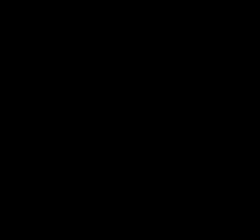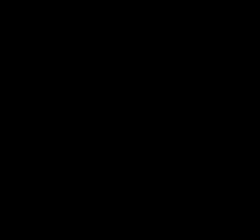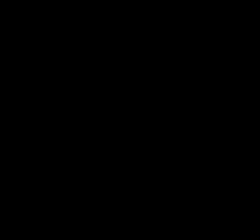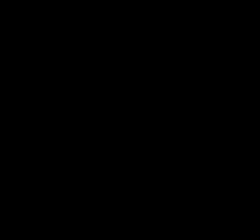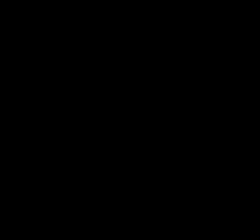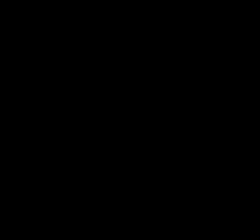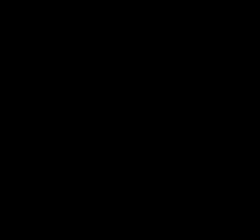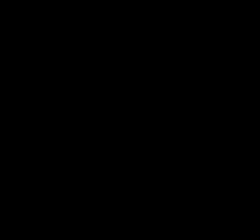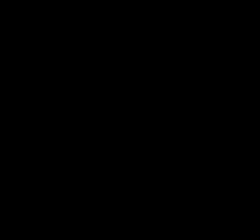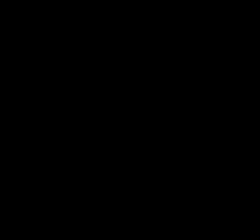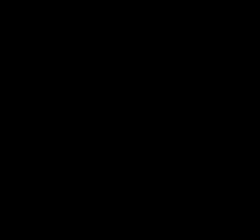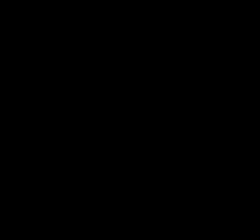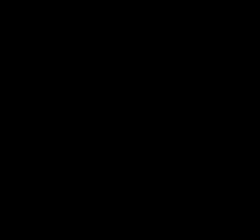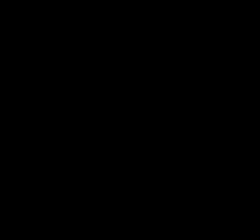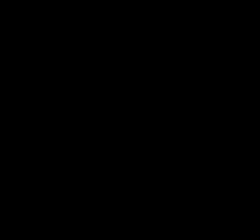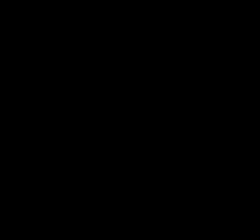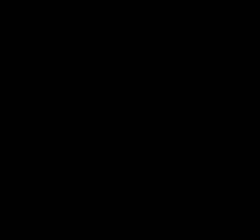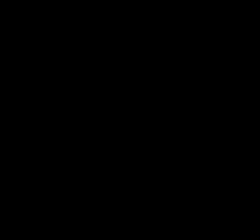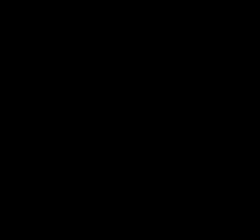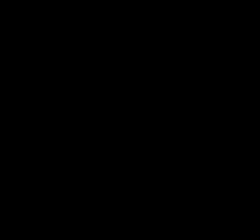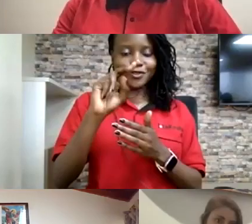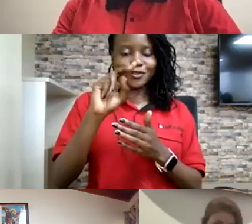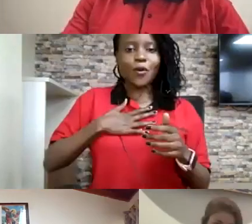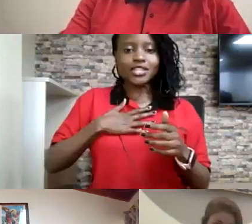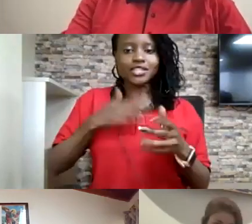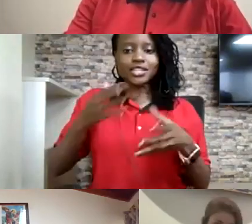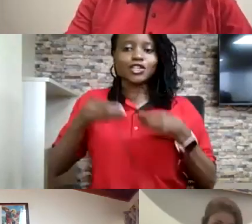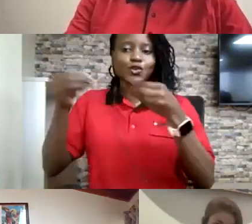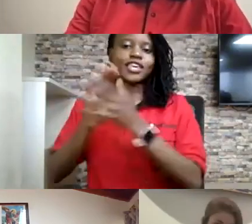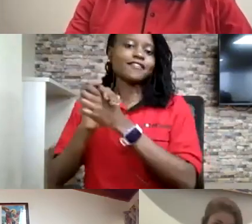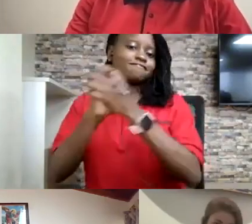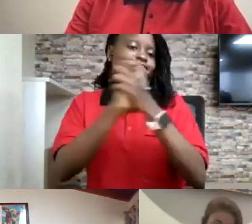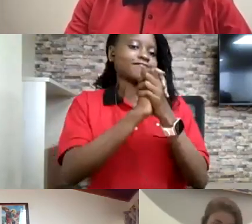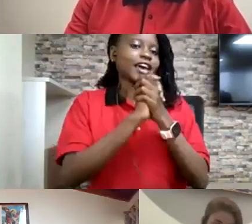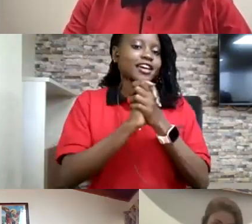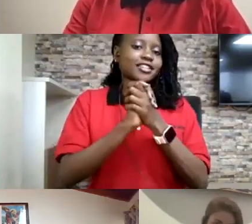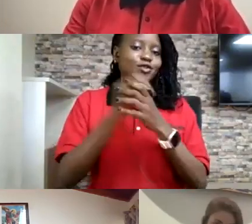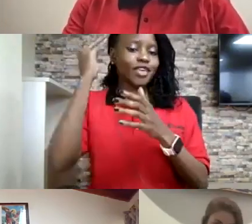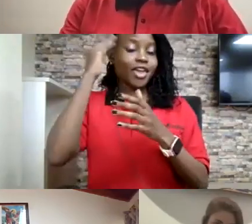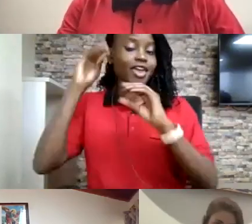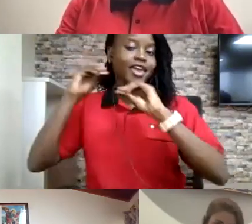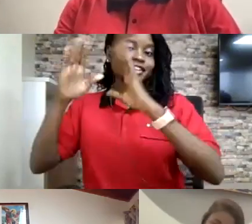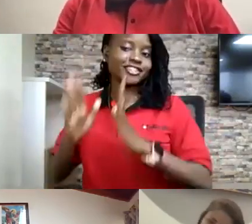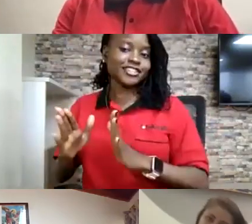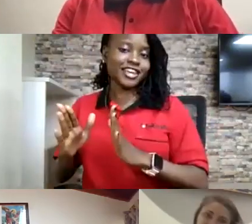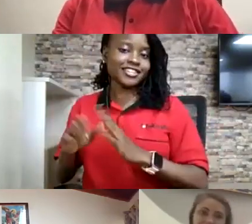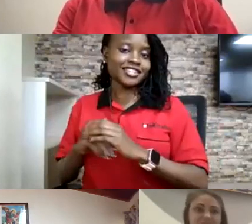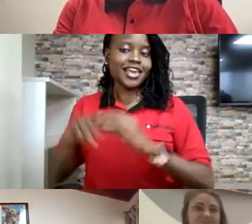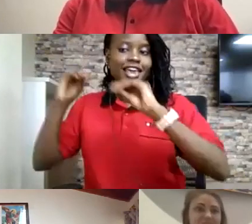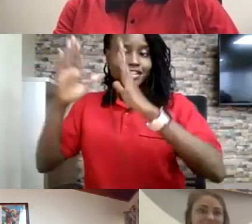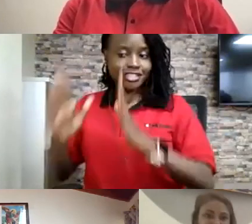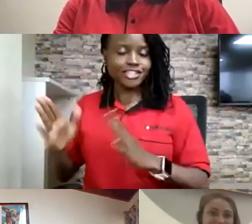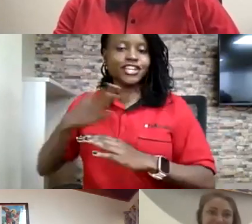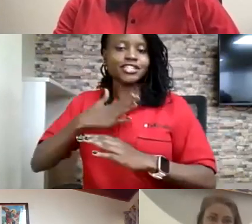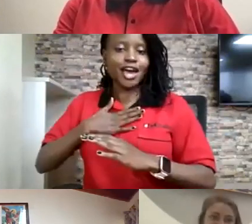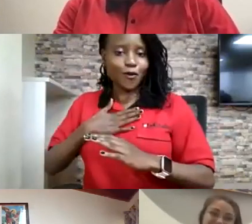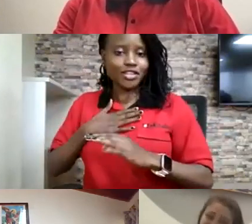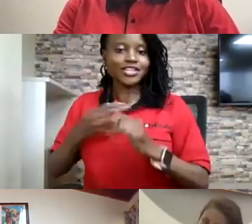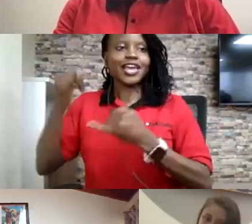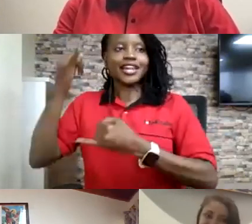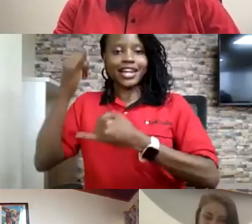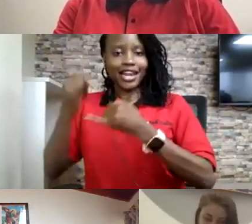the associations present. To all the DEC agents that are present here, we want to give you thanks. To all the DEC